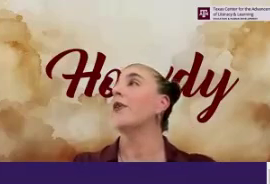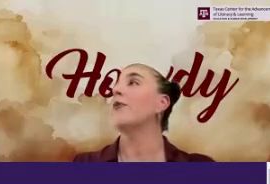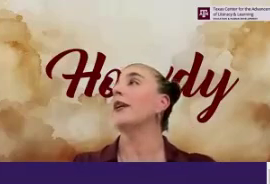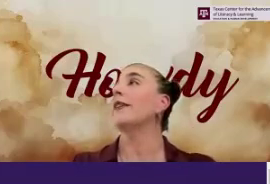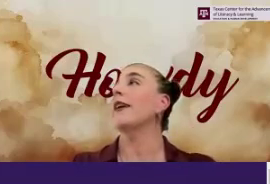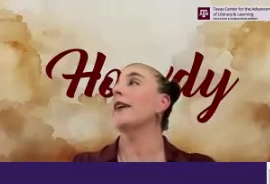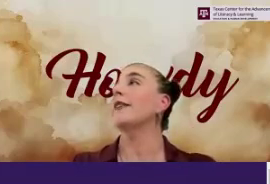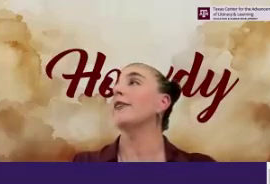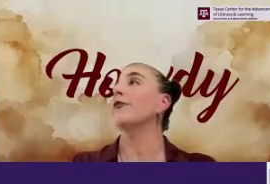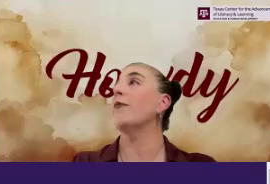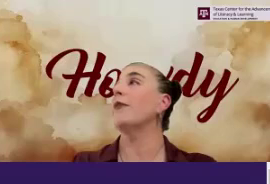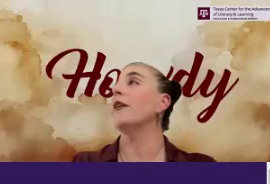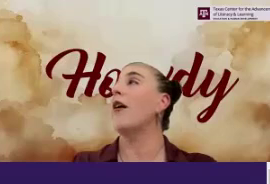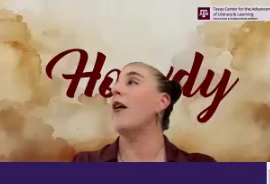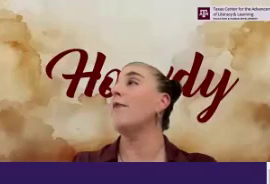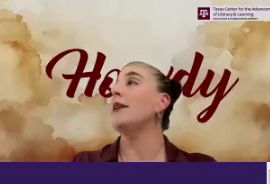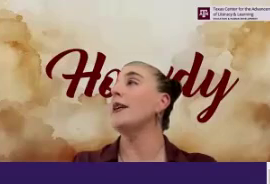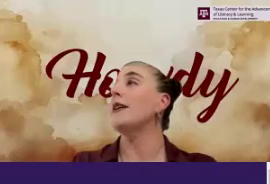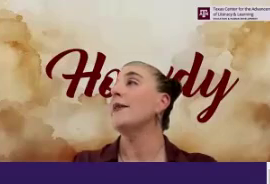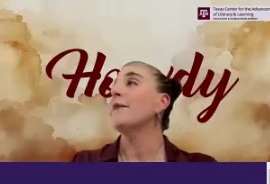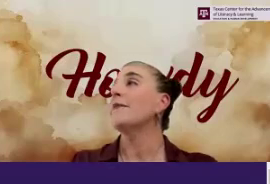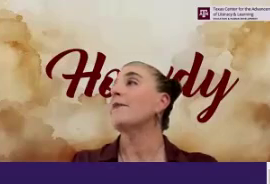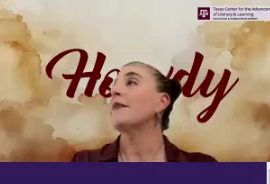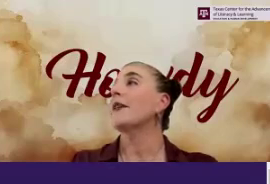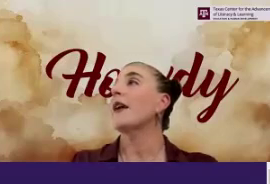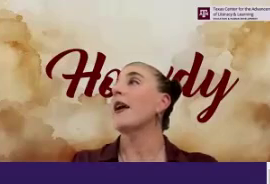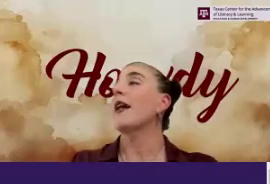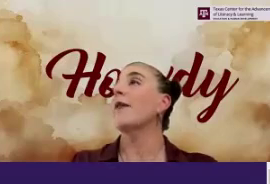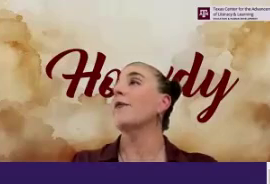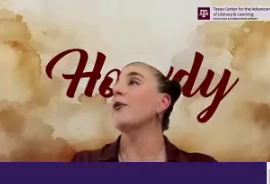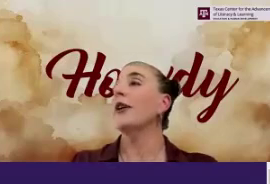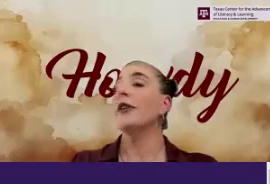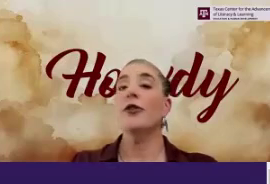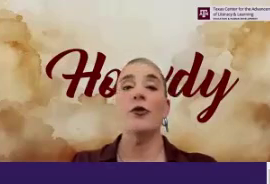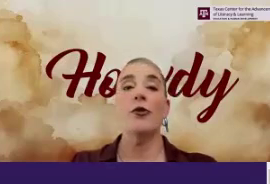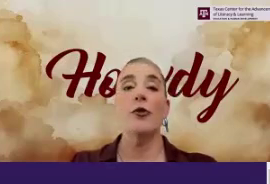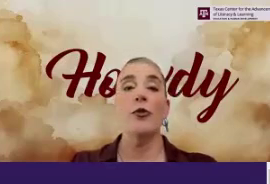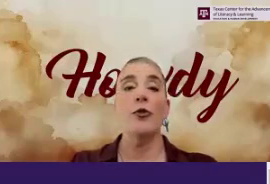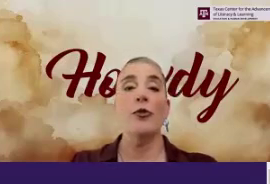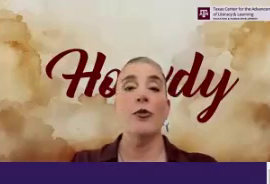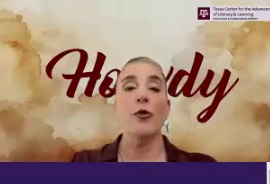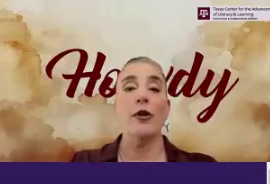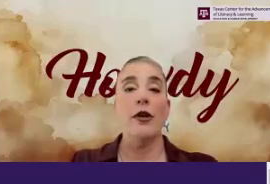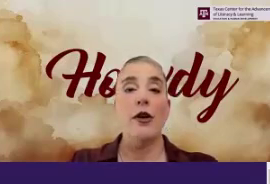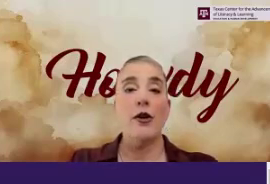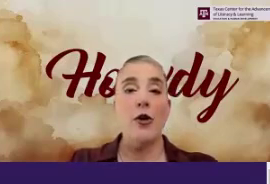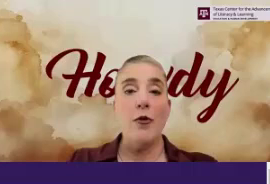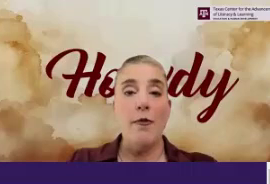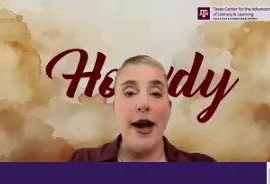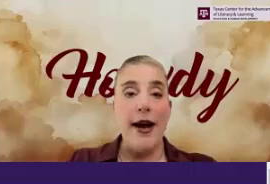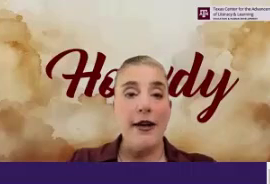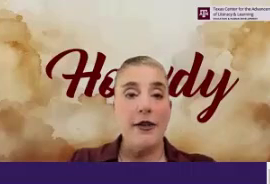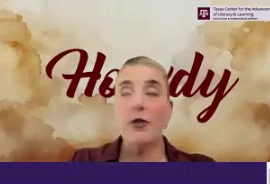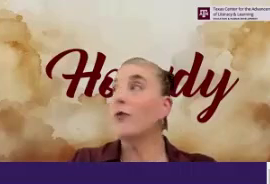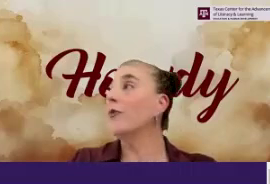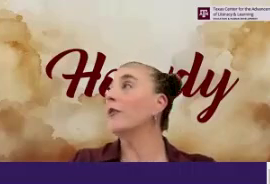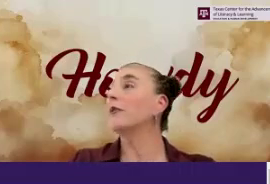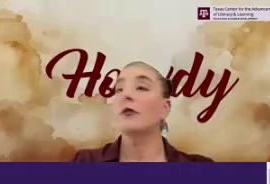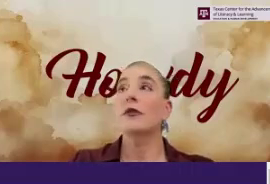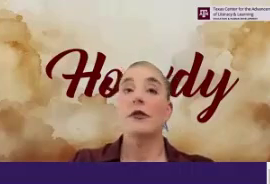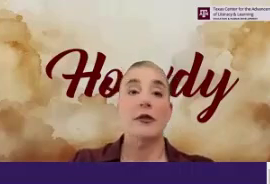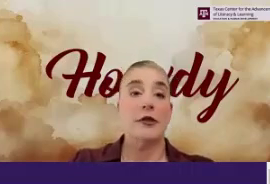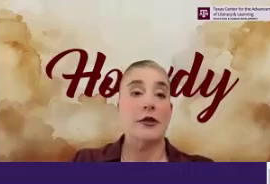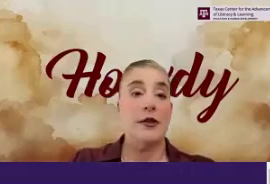that. We get the idea. So I'm going to copy, and I'm going to go back